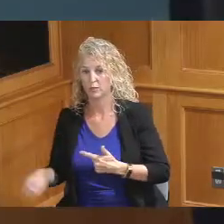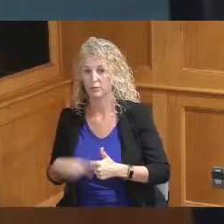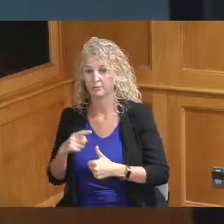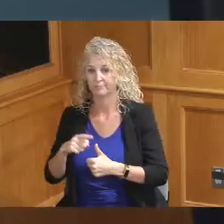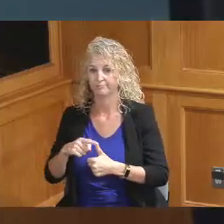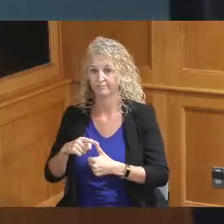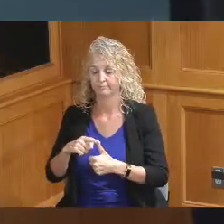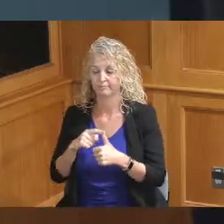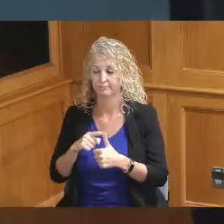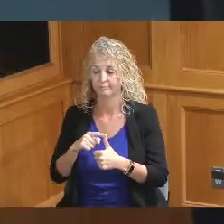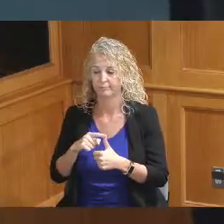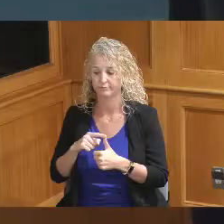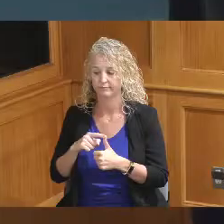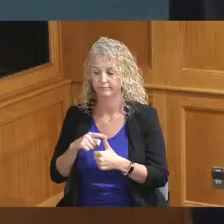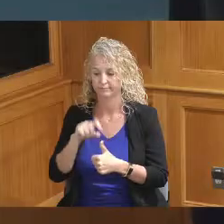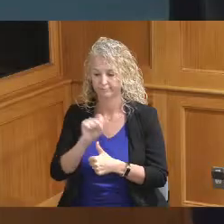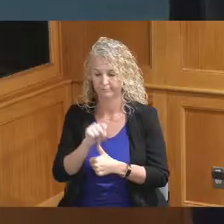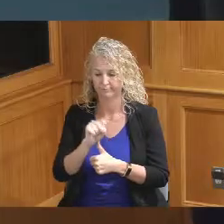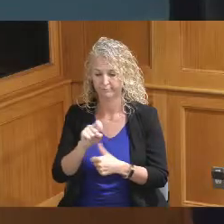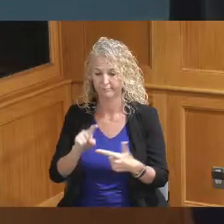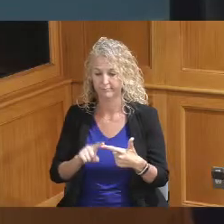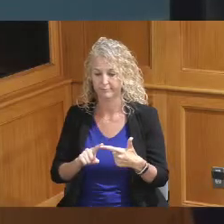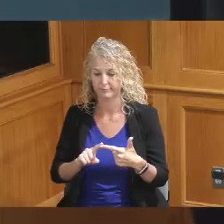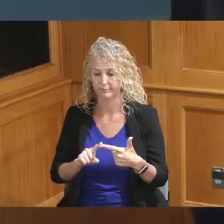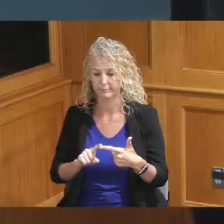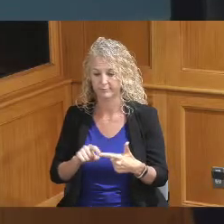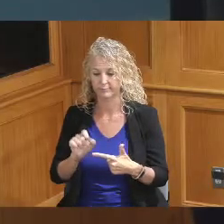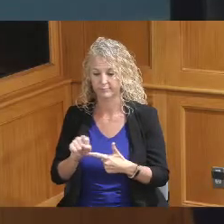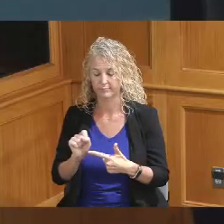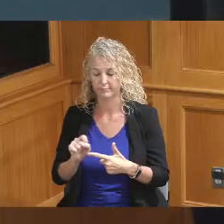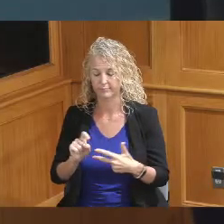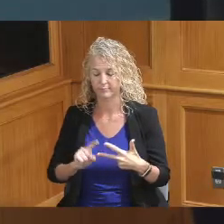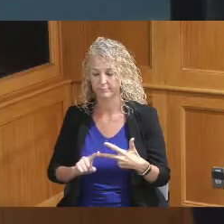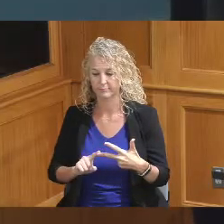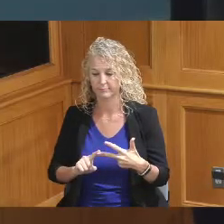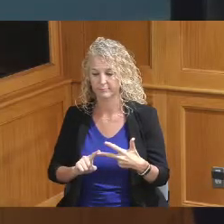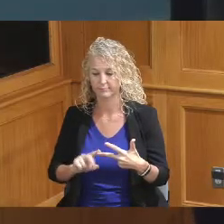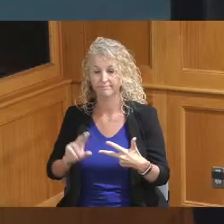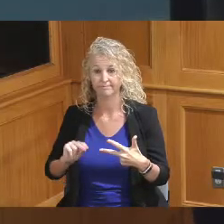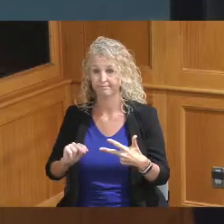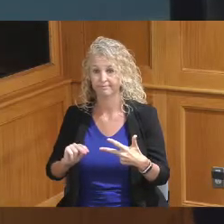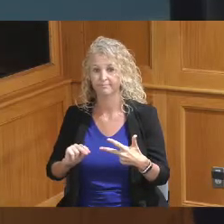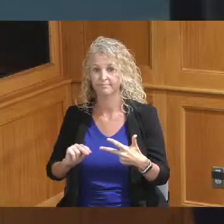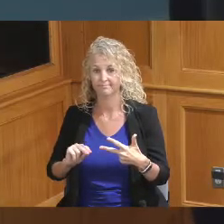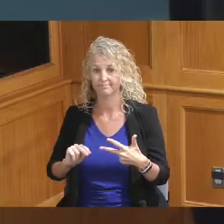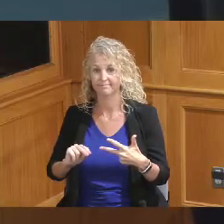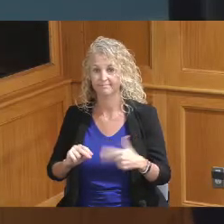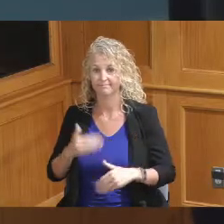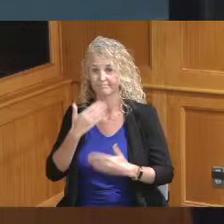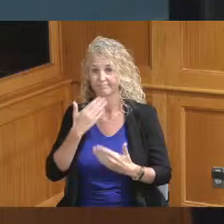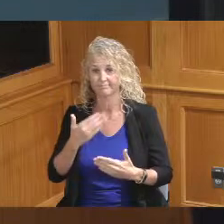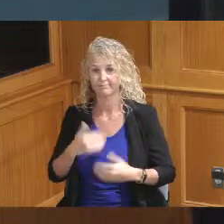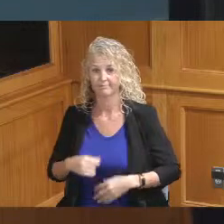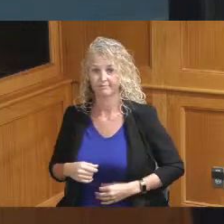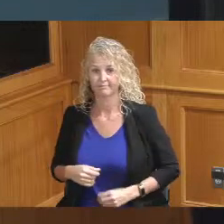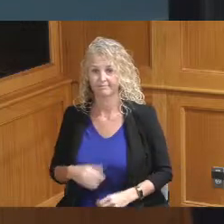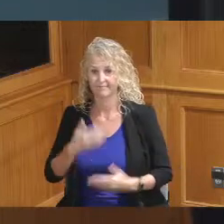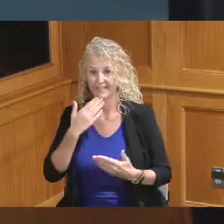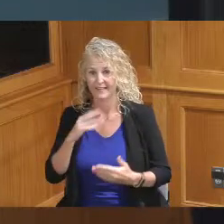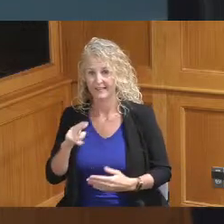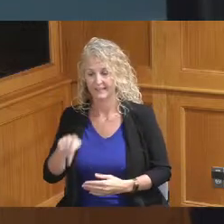Second. Commissioner Dreehouse? Yes. Commissioner Summer Dumas? Yes. Commissioner Reeves? No. Thank you. Thank you,